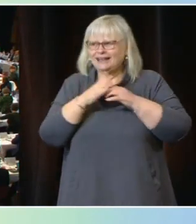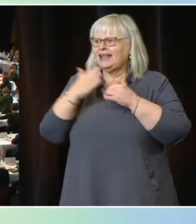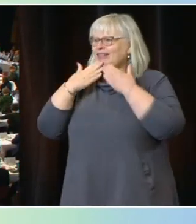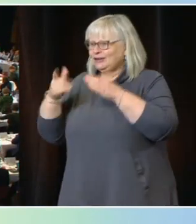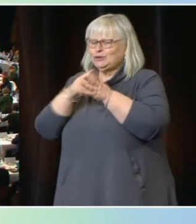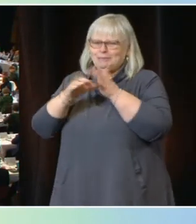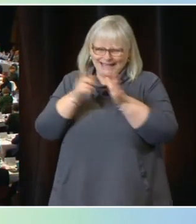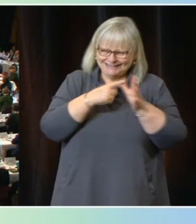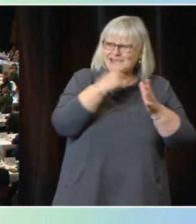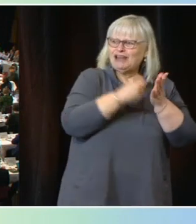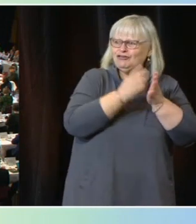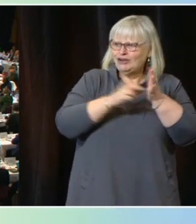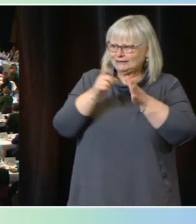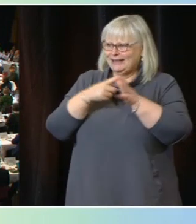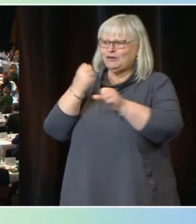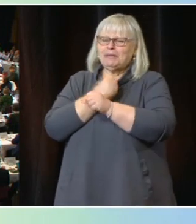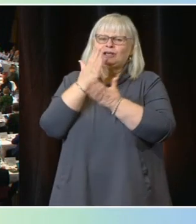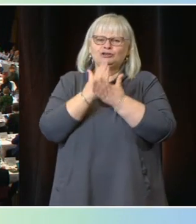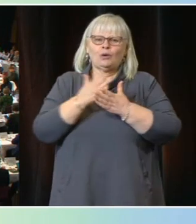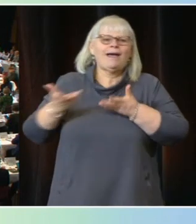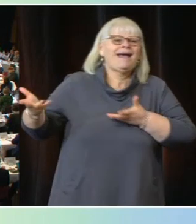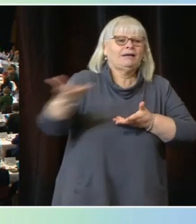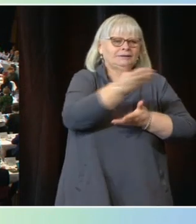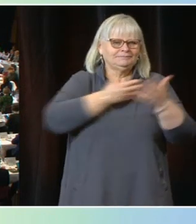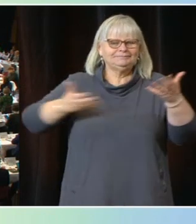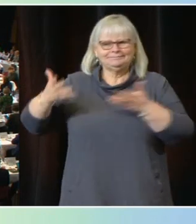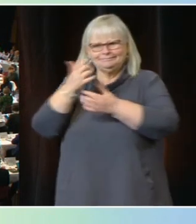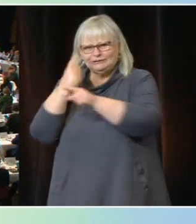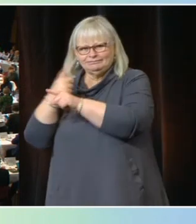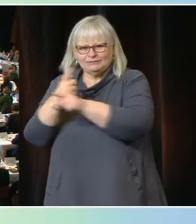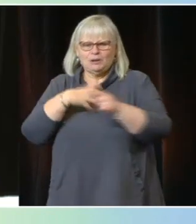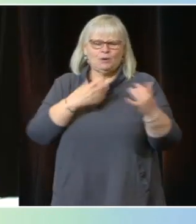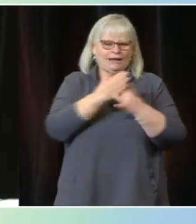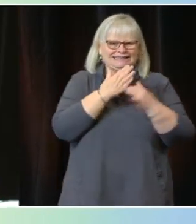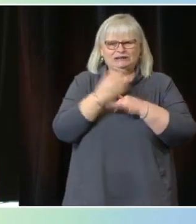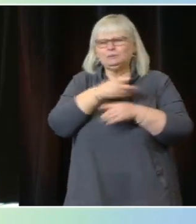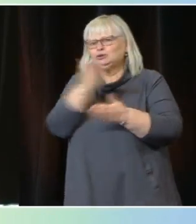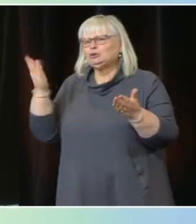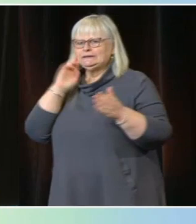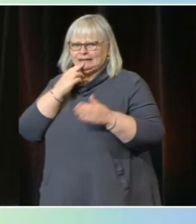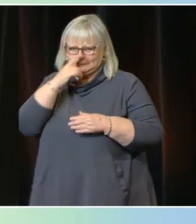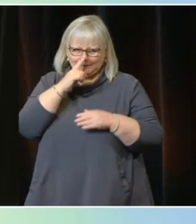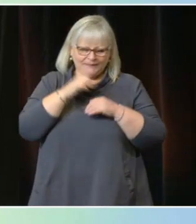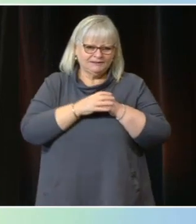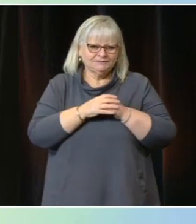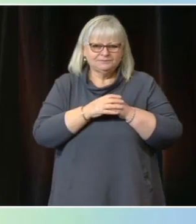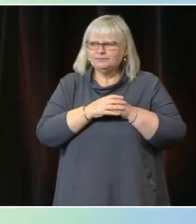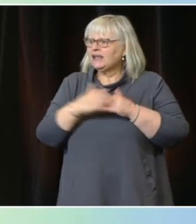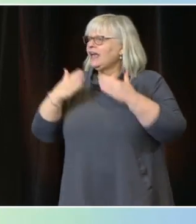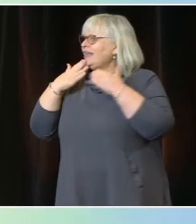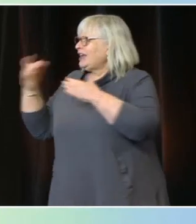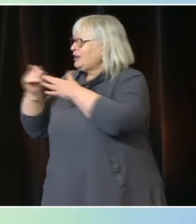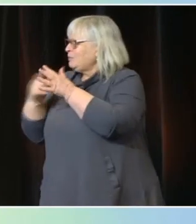Amanda and Rhonda for making sure that our discussions are more accessible to more people thank you Paul for your